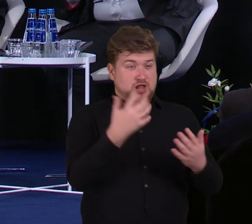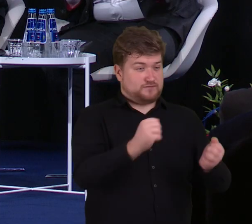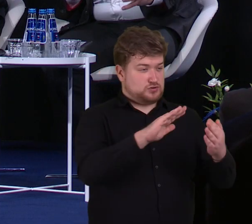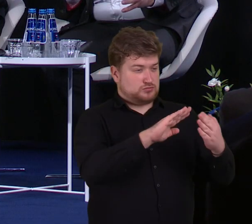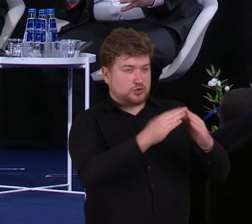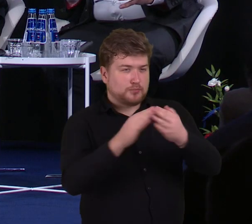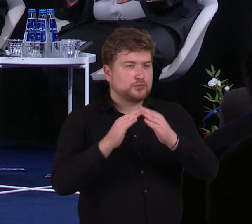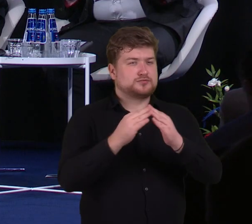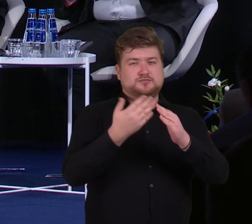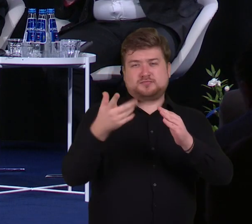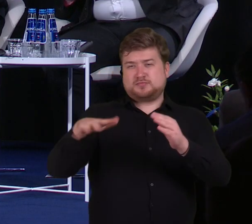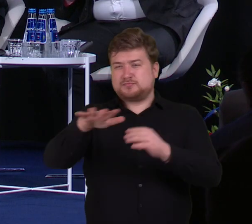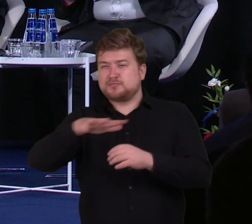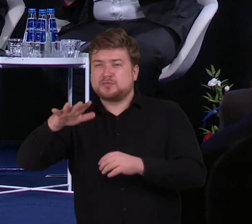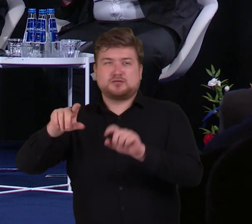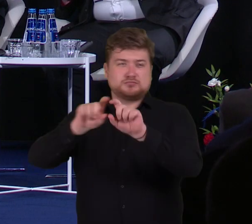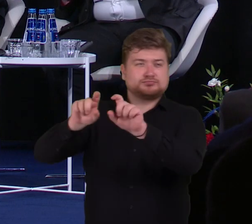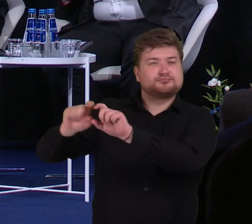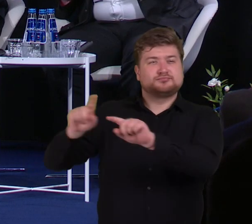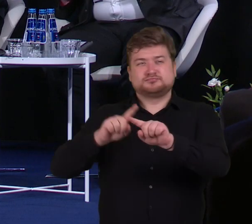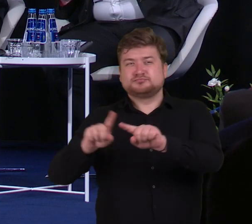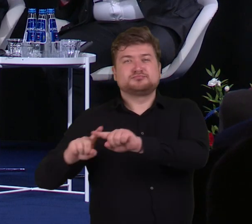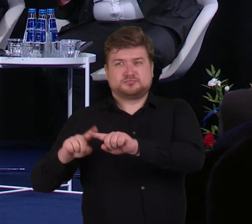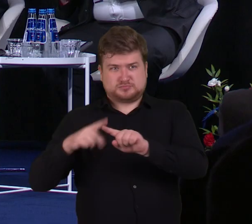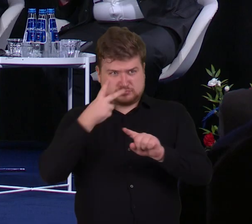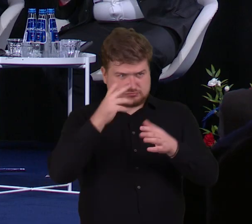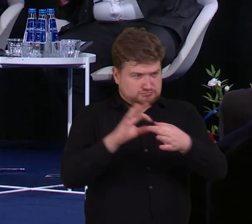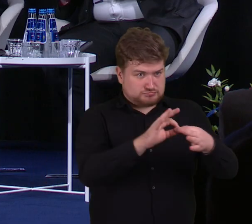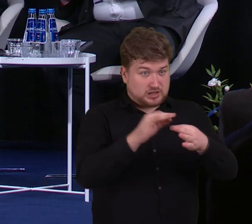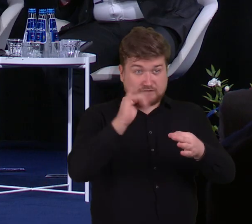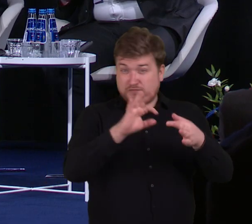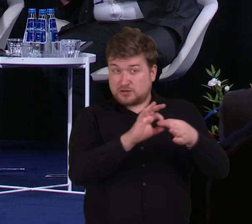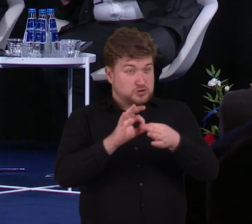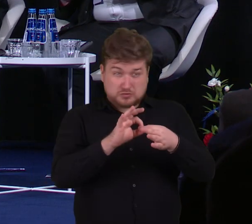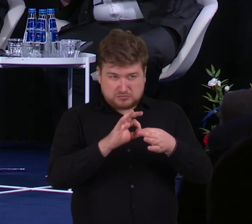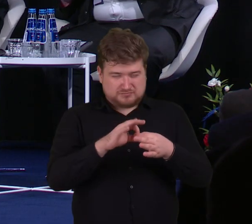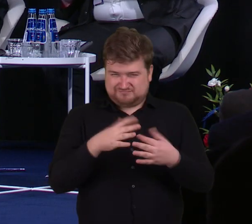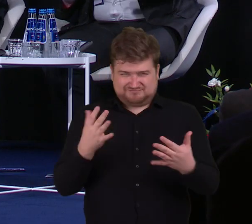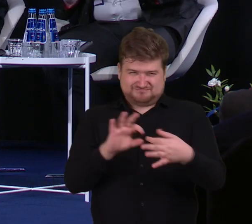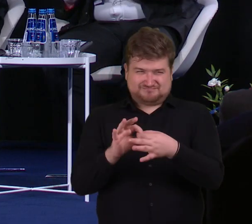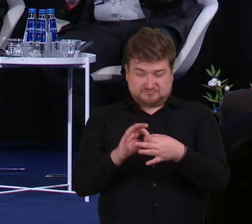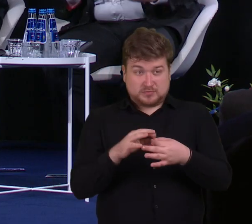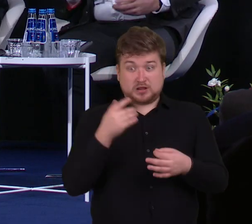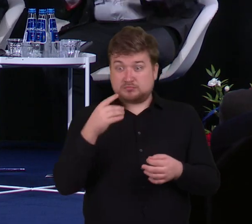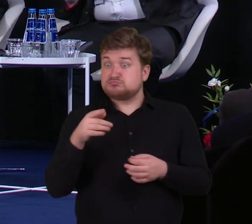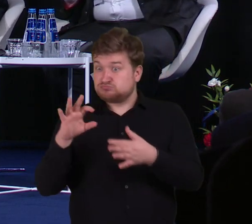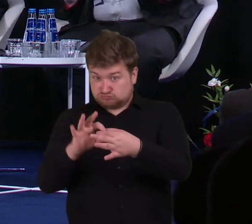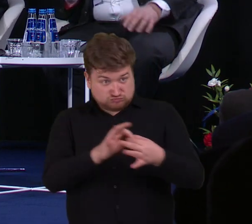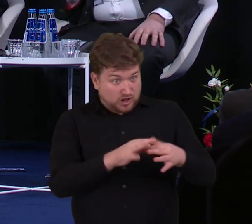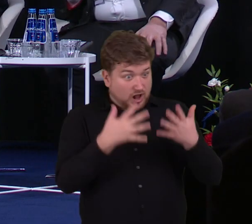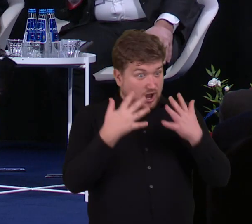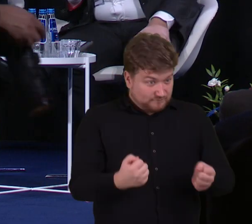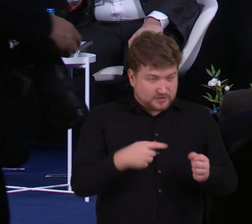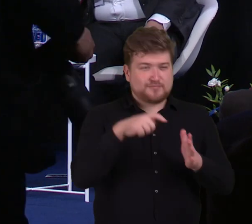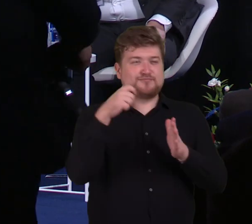if it starts to get organized, the projects can become complex, more complex. And then of course, and I think this